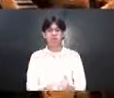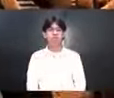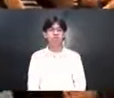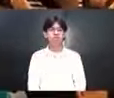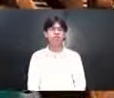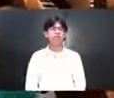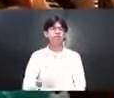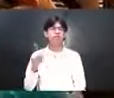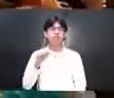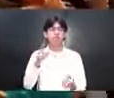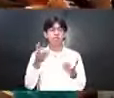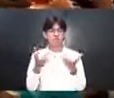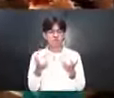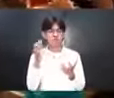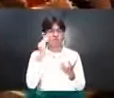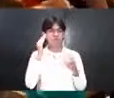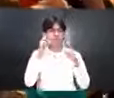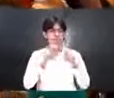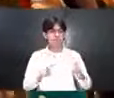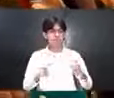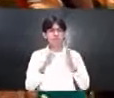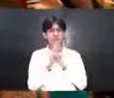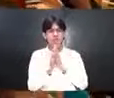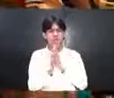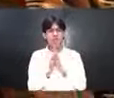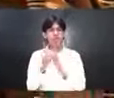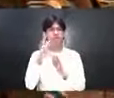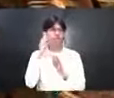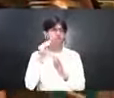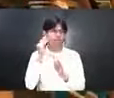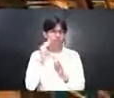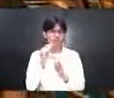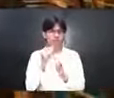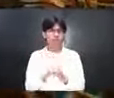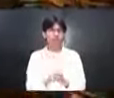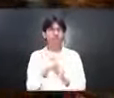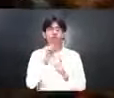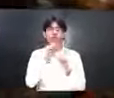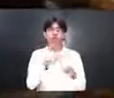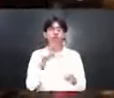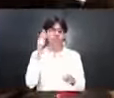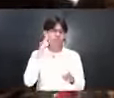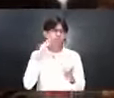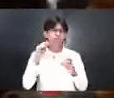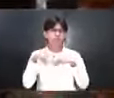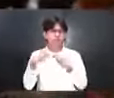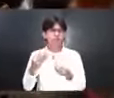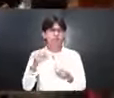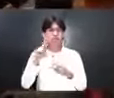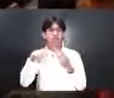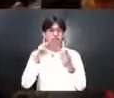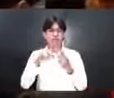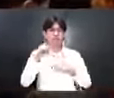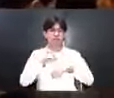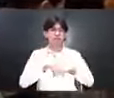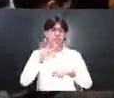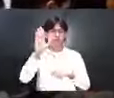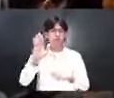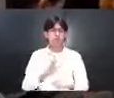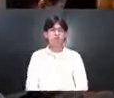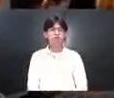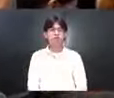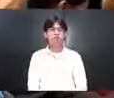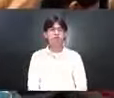want, Lord. You know their prayers. You know what they're going through. Answer them in Your most perfect timing. And we pray that as they